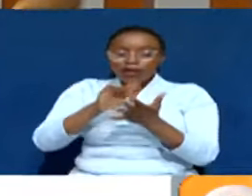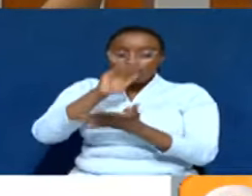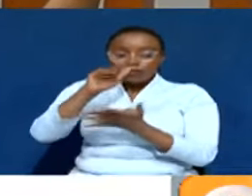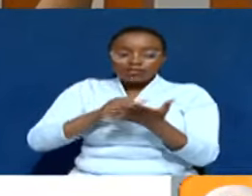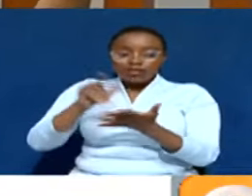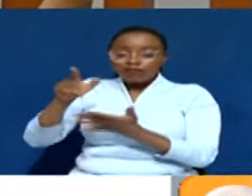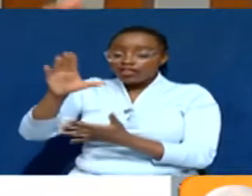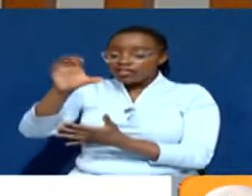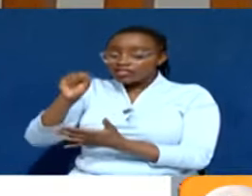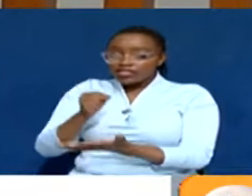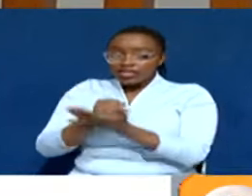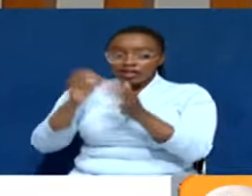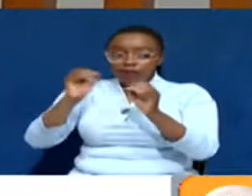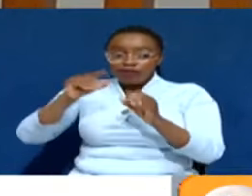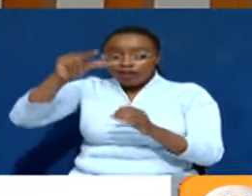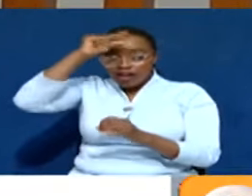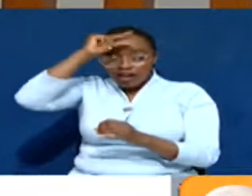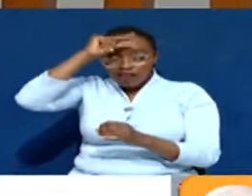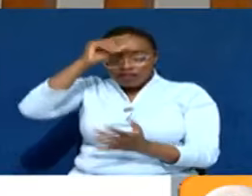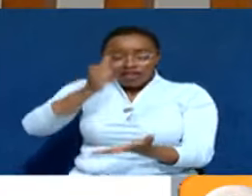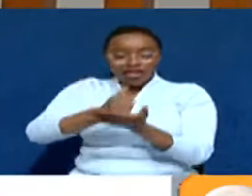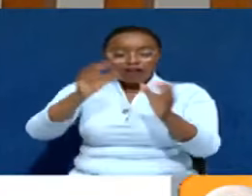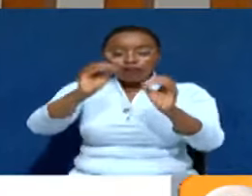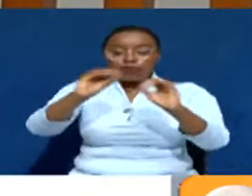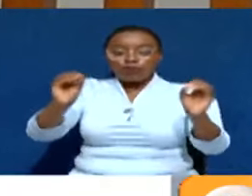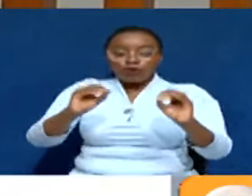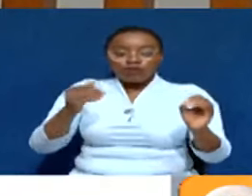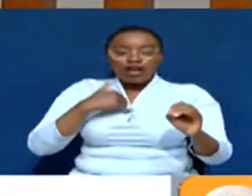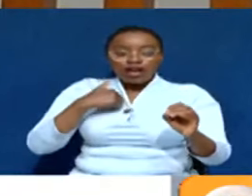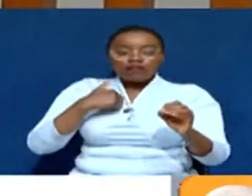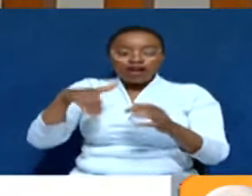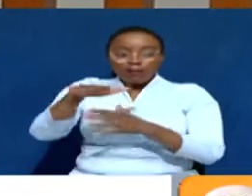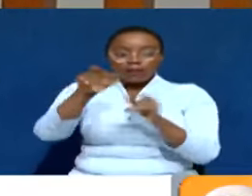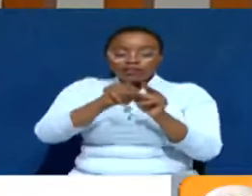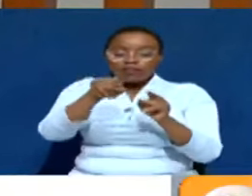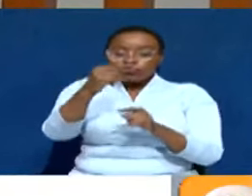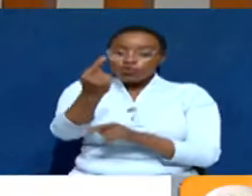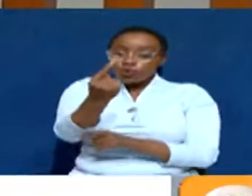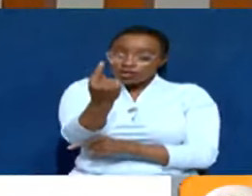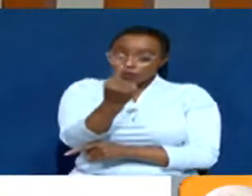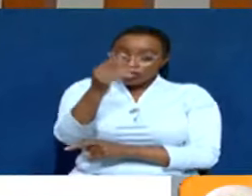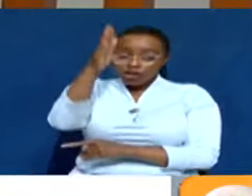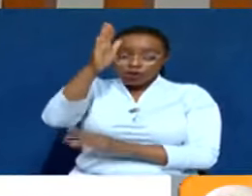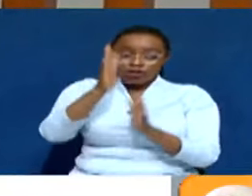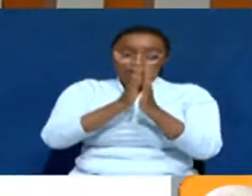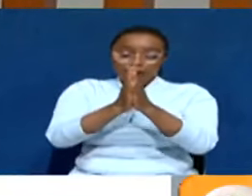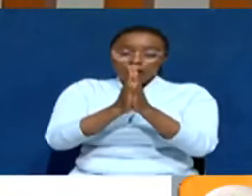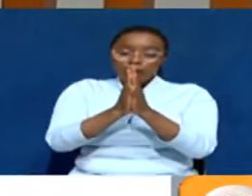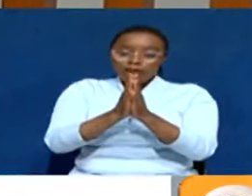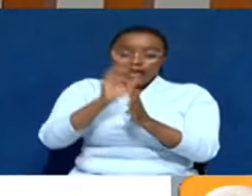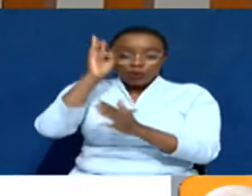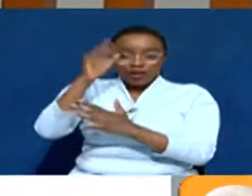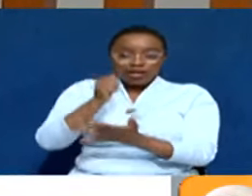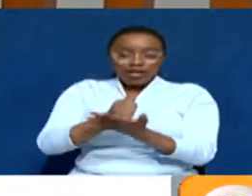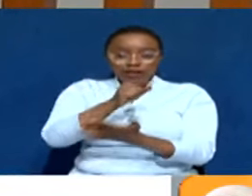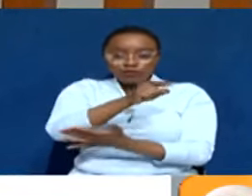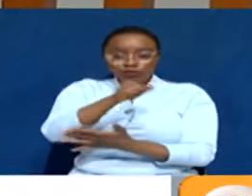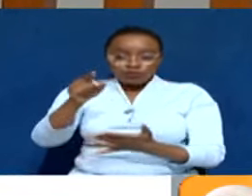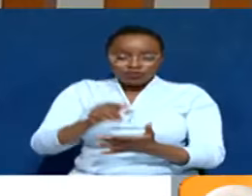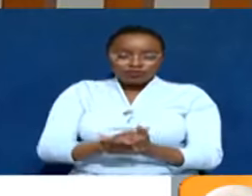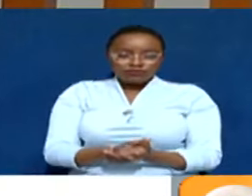Uyo hata kusaidia. Government haita kusaidia. Kuna mali tafika, it is only you and your God. Yeah. Pray a lot before you go there.